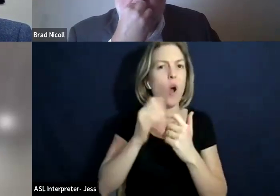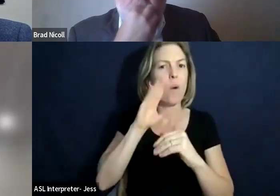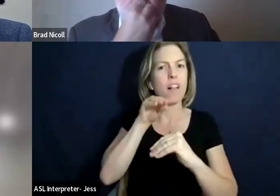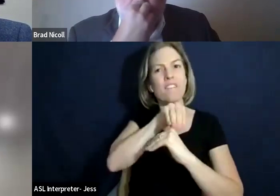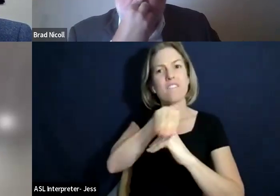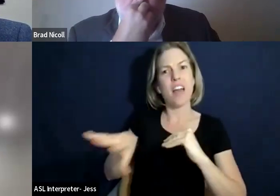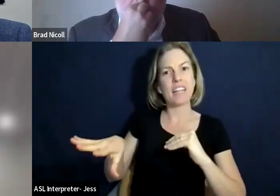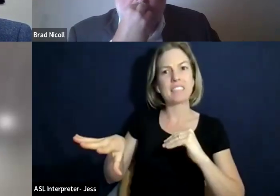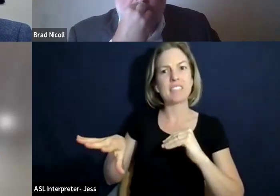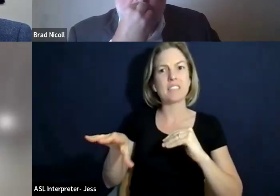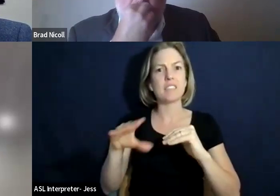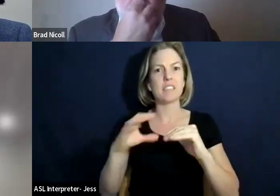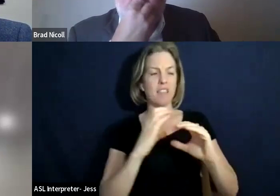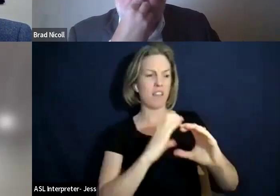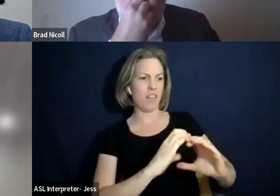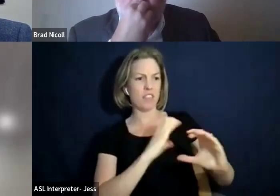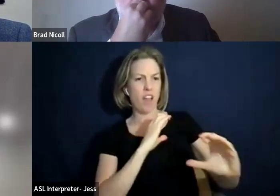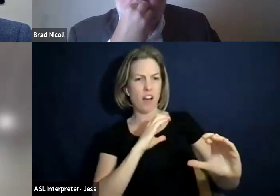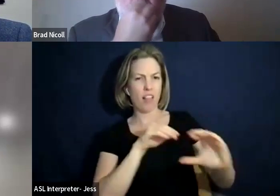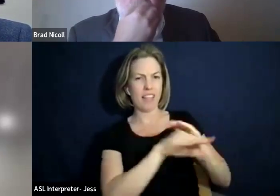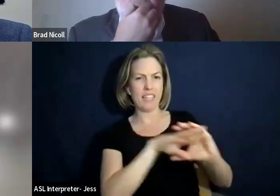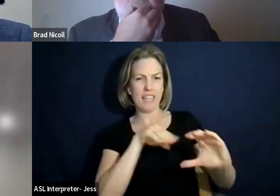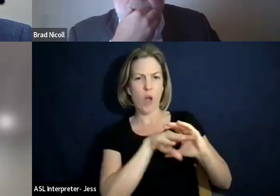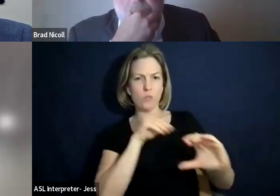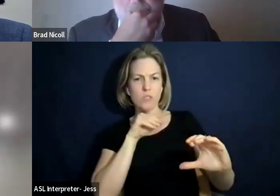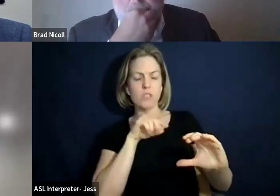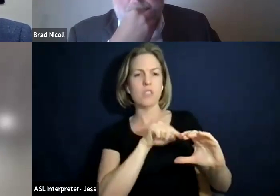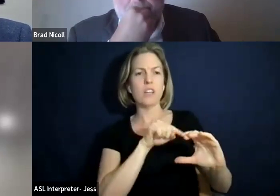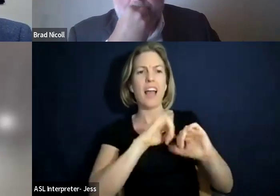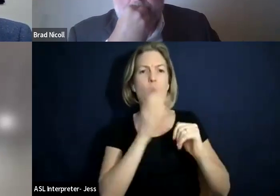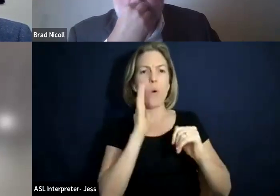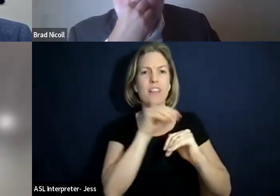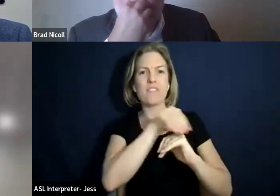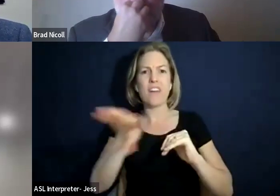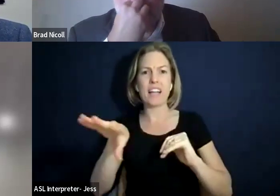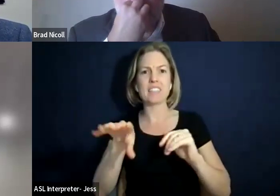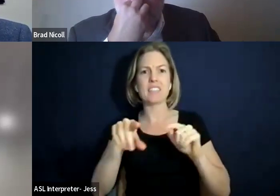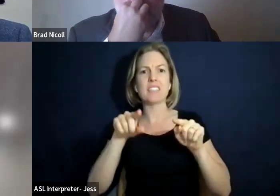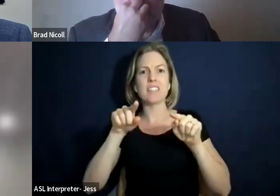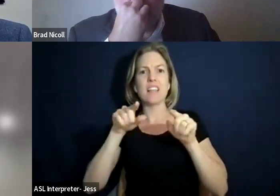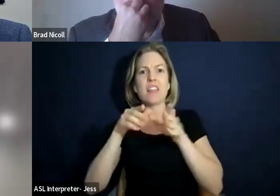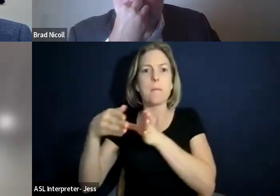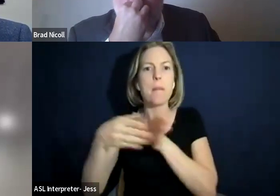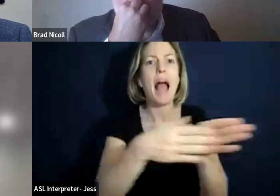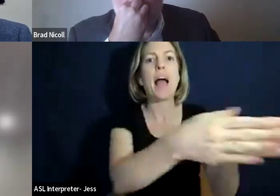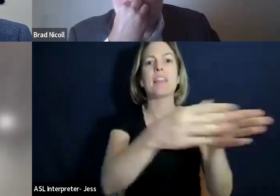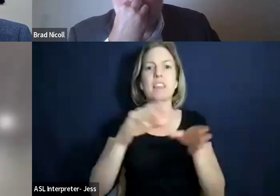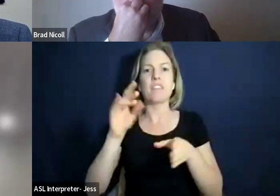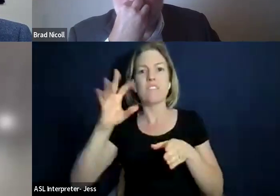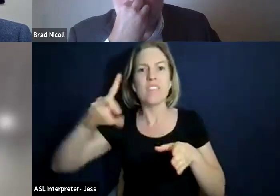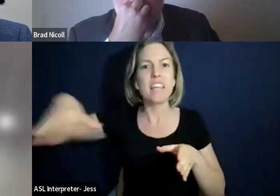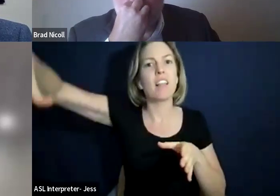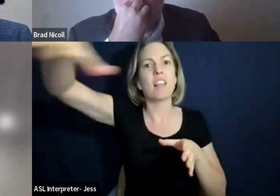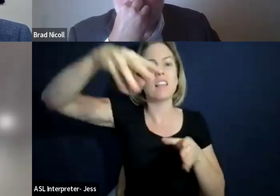out of the tunnel, etc., how it's going to affect the linear path, the fields, the labs,